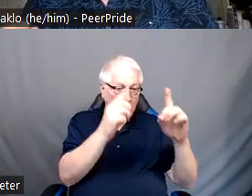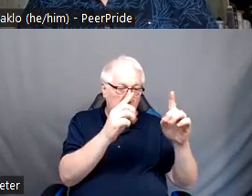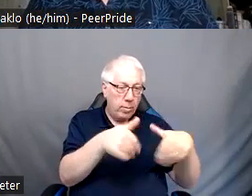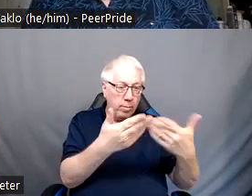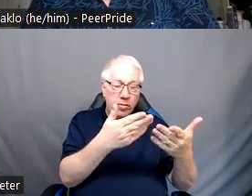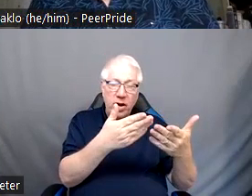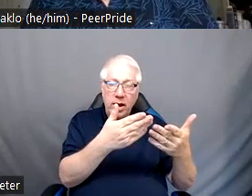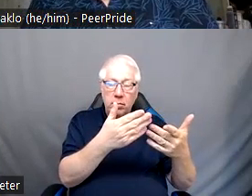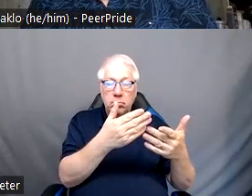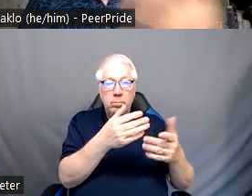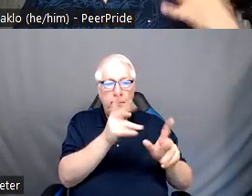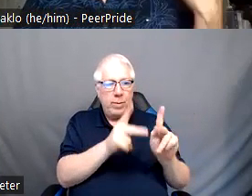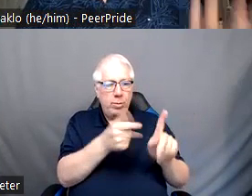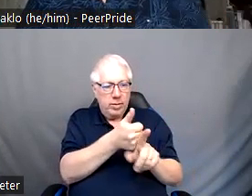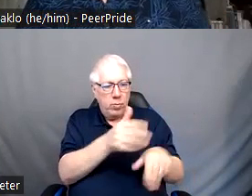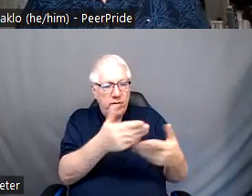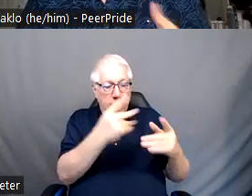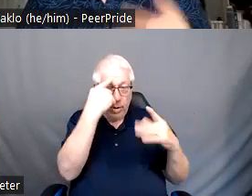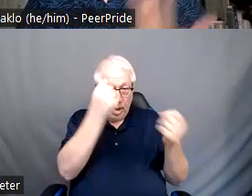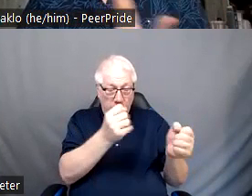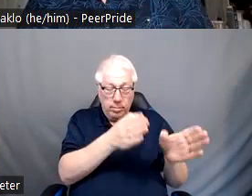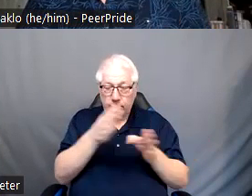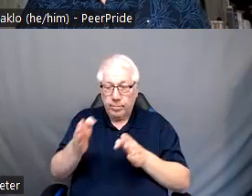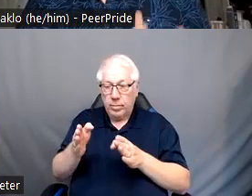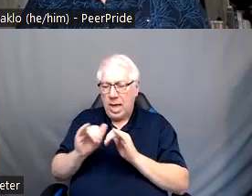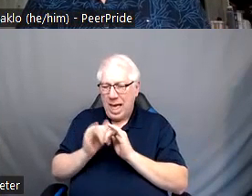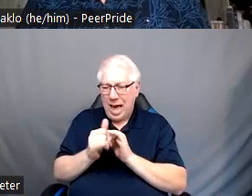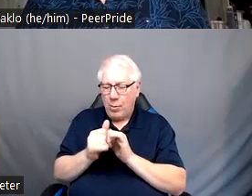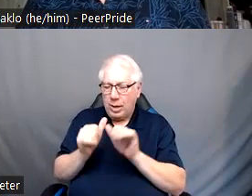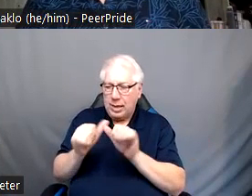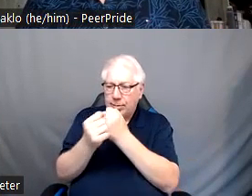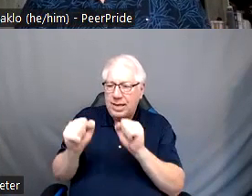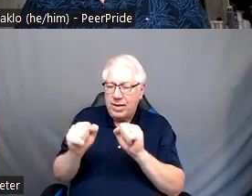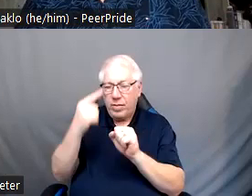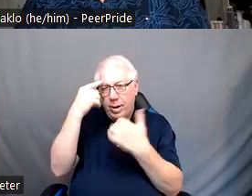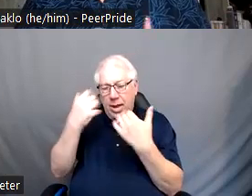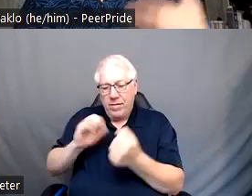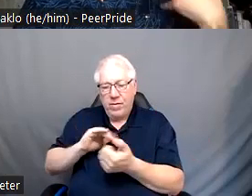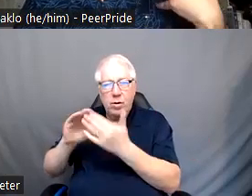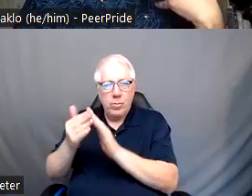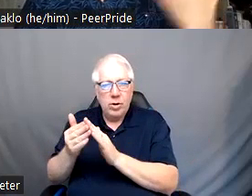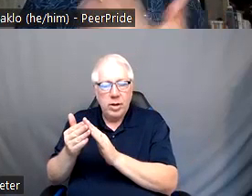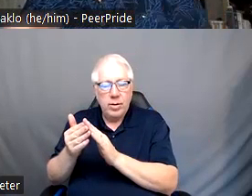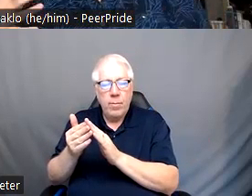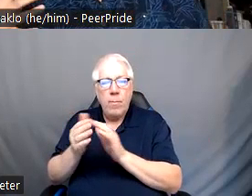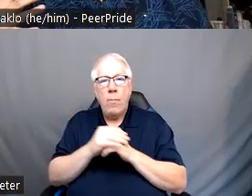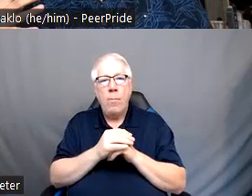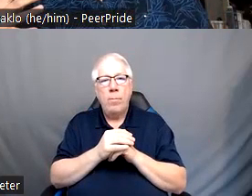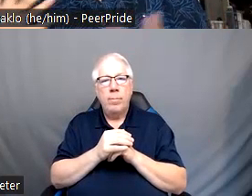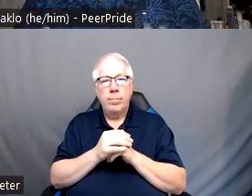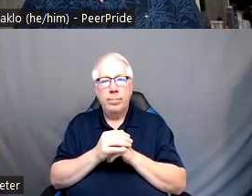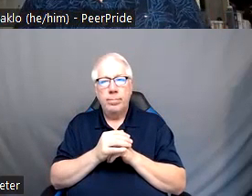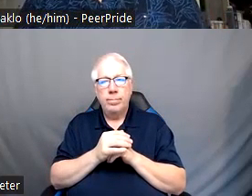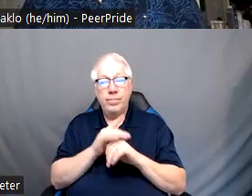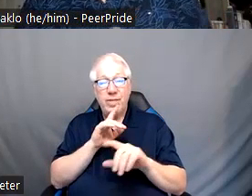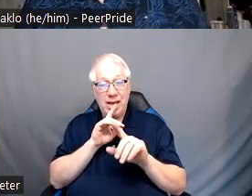health, crisis and peer support services. And on the other side is how do we safeguard the mental health of our community, right? And the